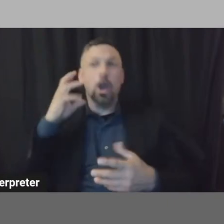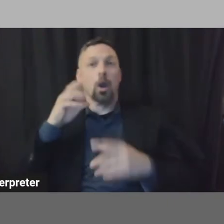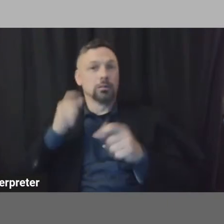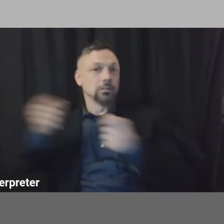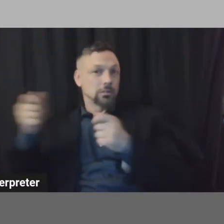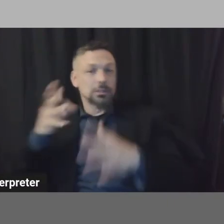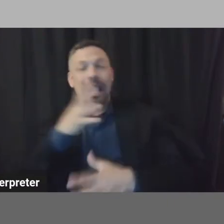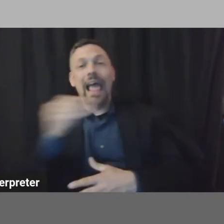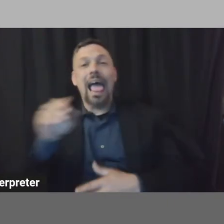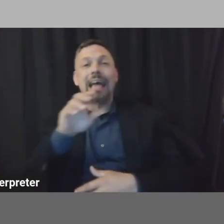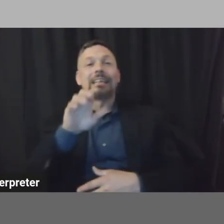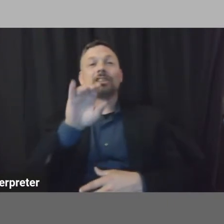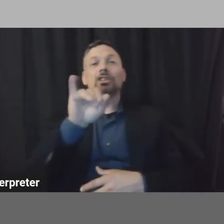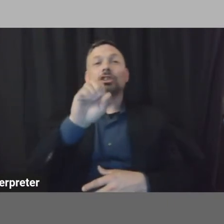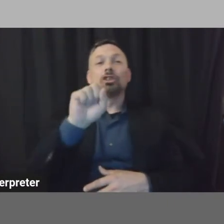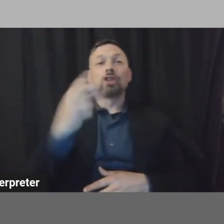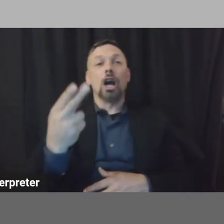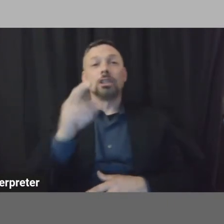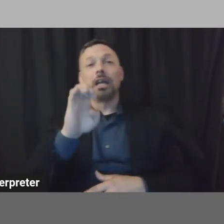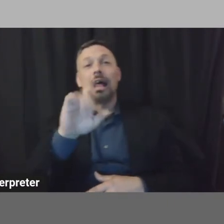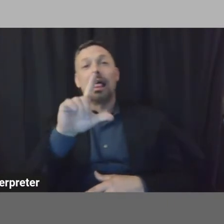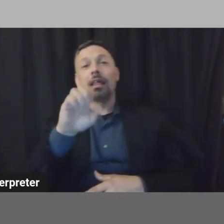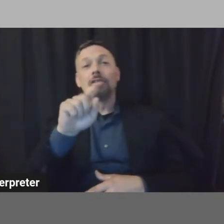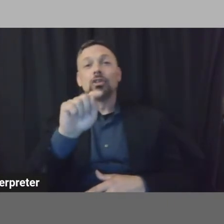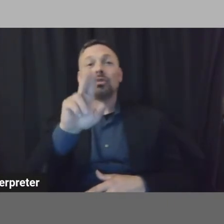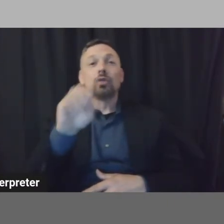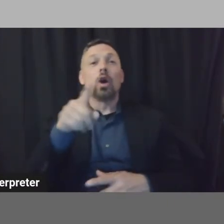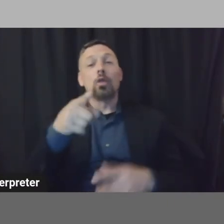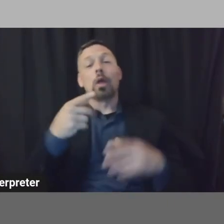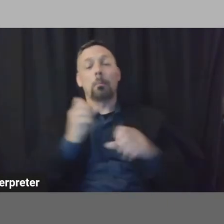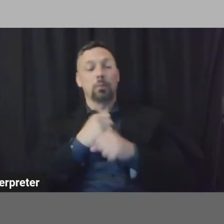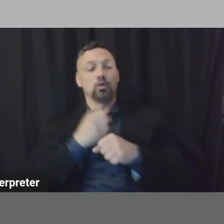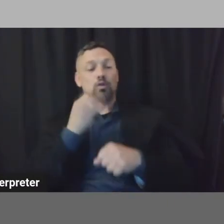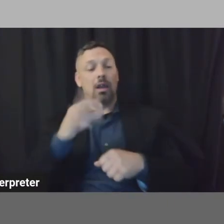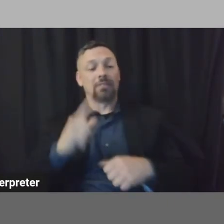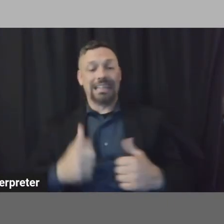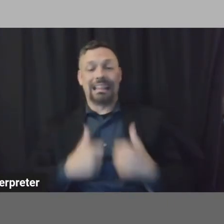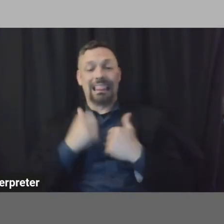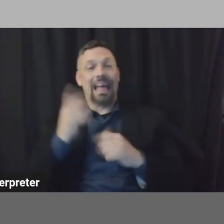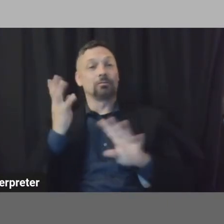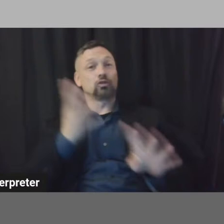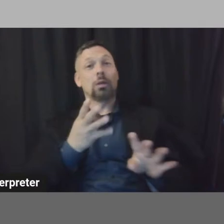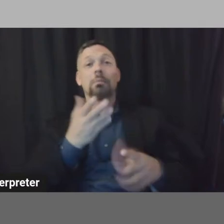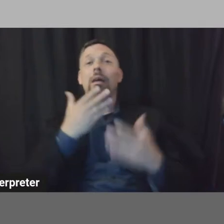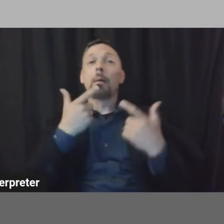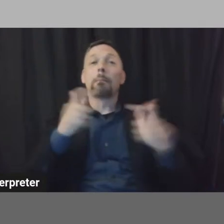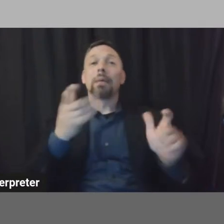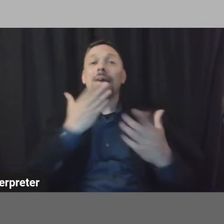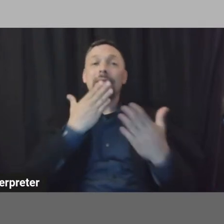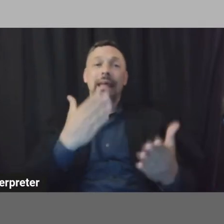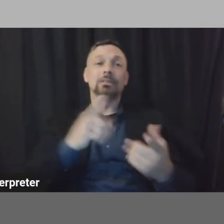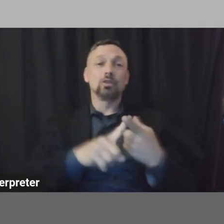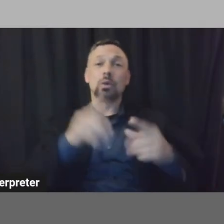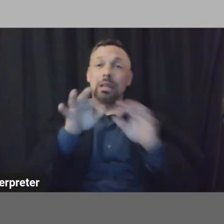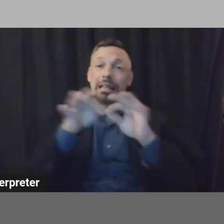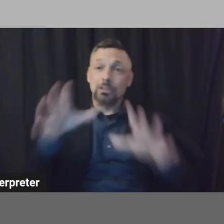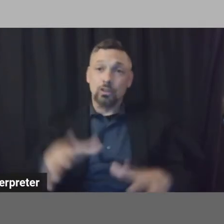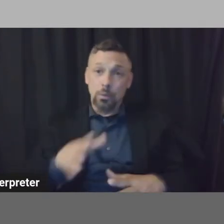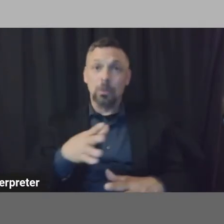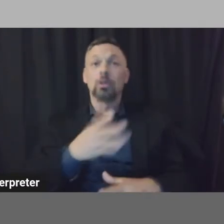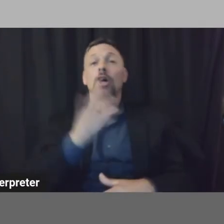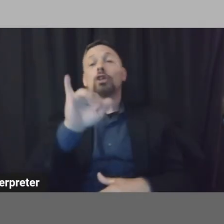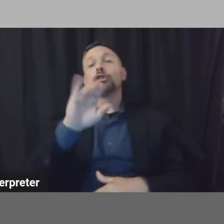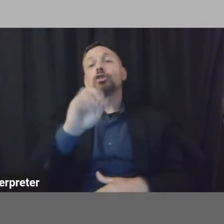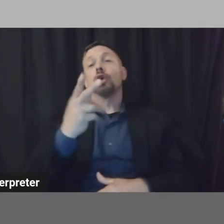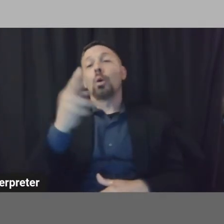Vote. Josh Elstro also served as the producer for this live stream. Big thanks to our ASL interpreters, Jonah